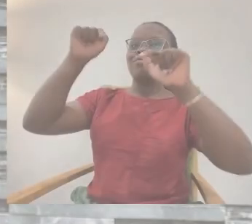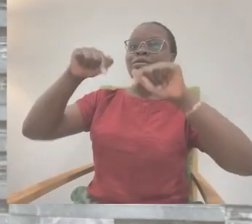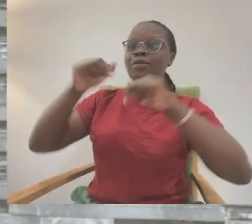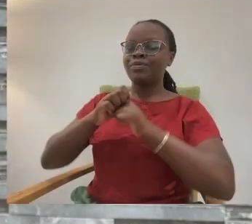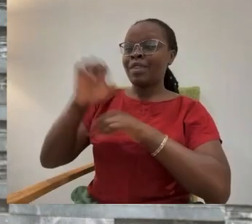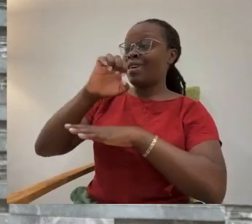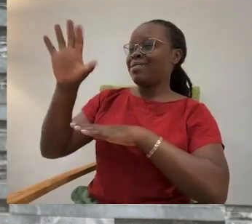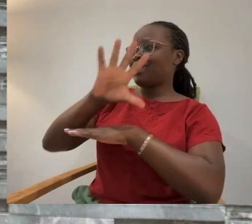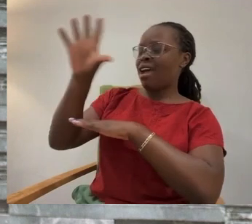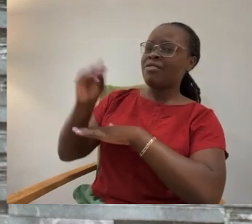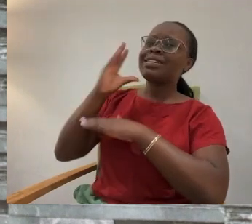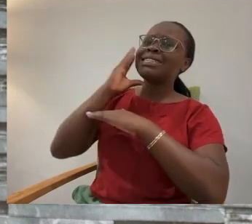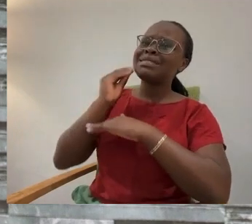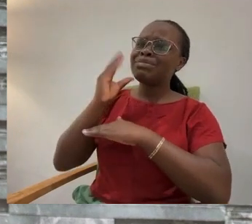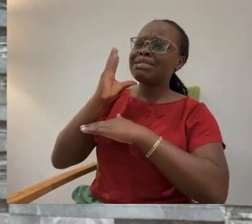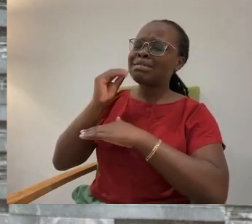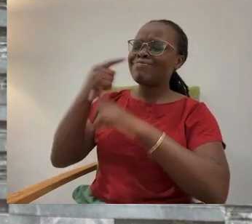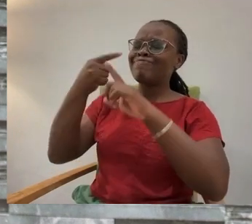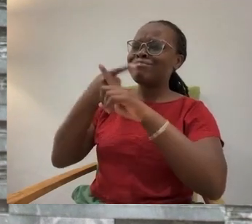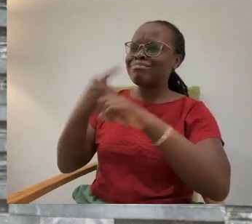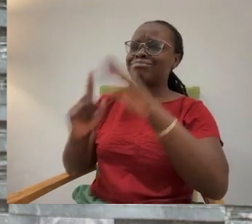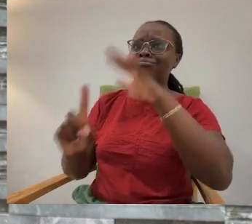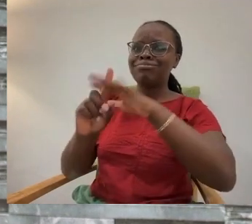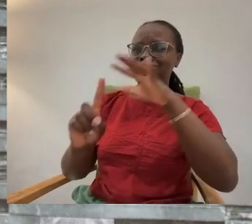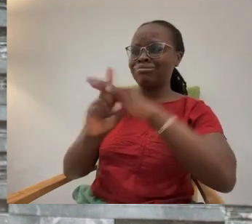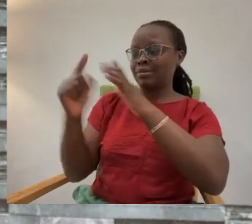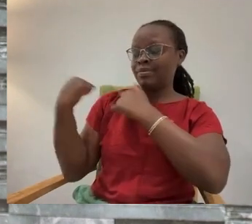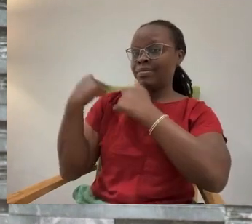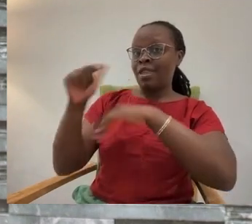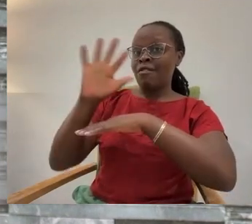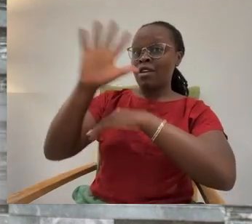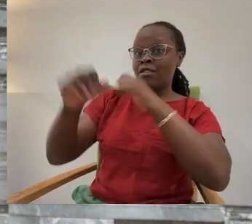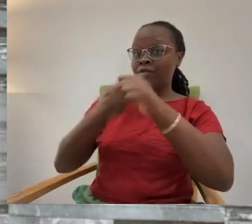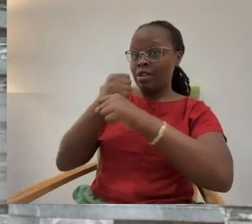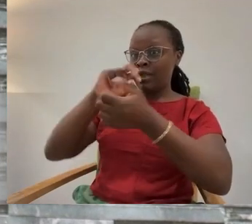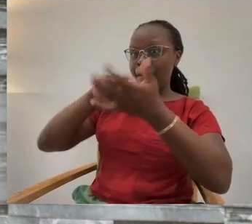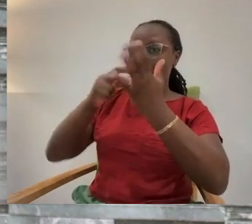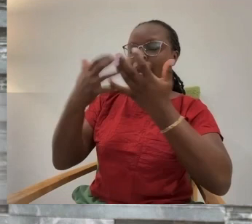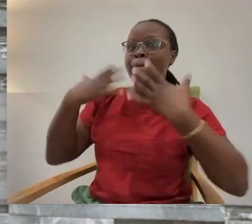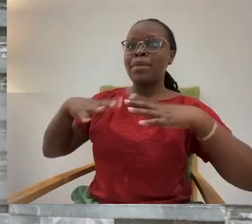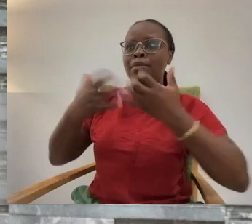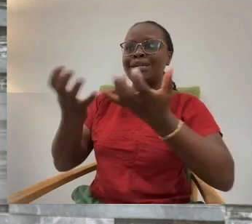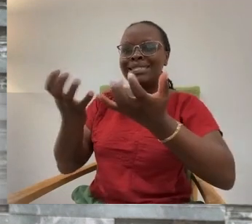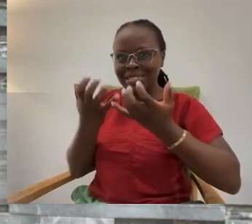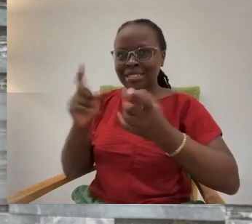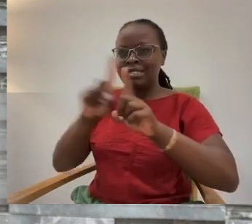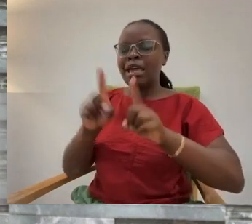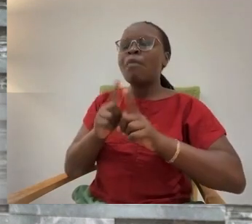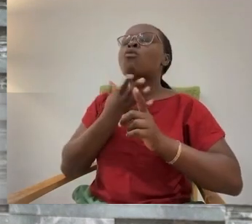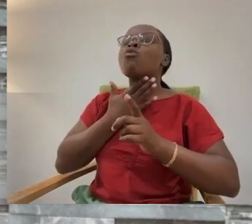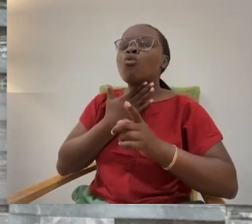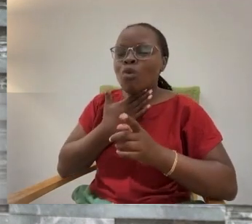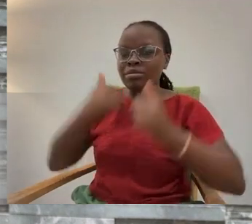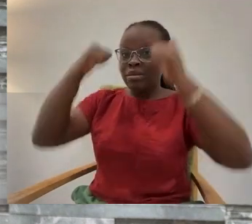East Africa has experienced a series of emergencies in the last 5 years that has created both the demand and supply for educating